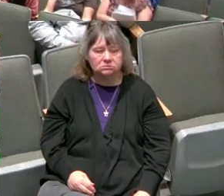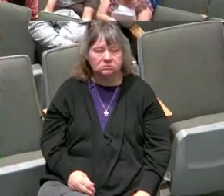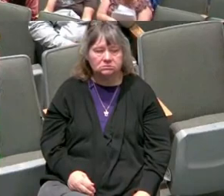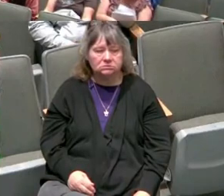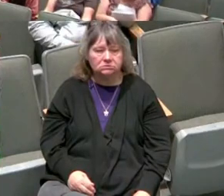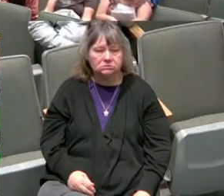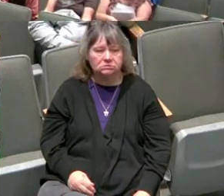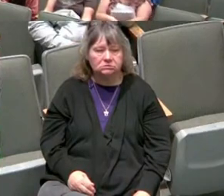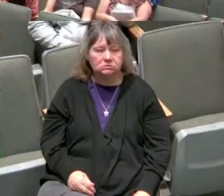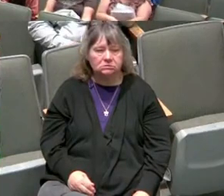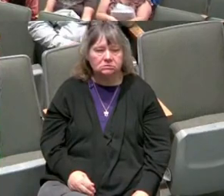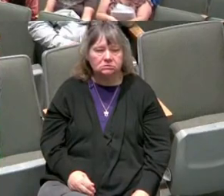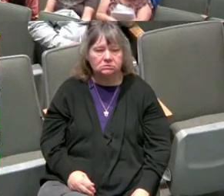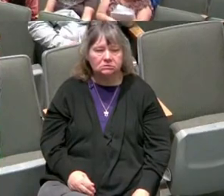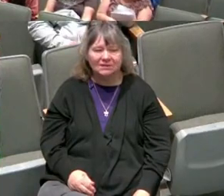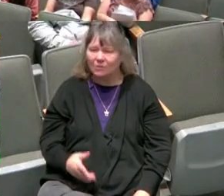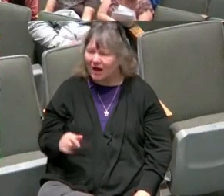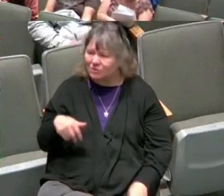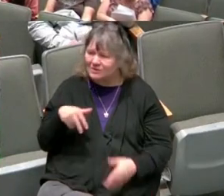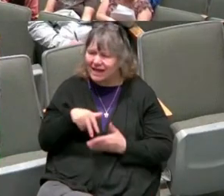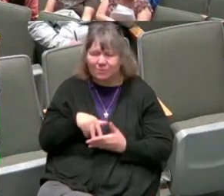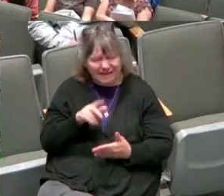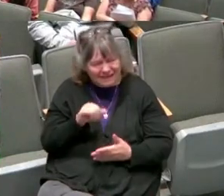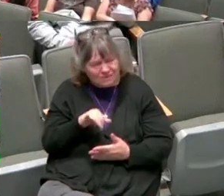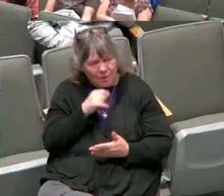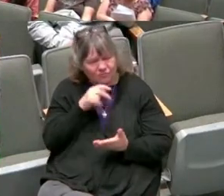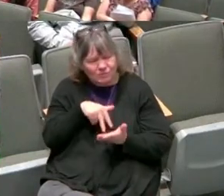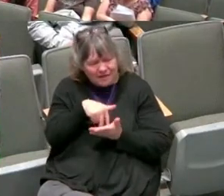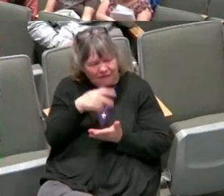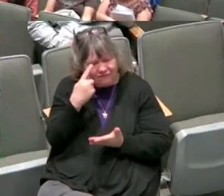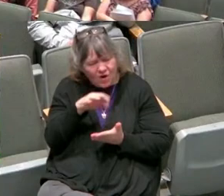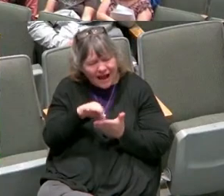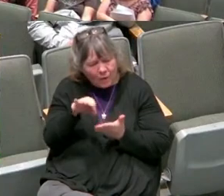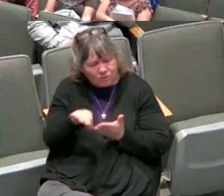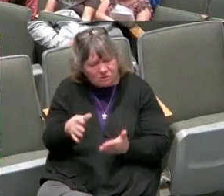stand up yes you have to stand up for its account